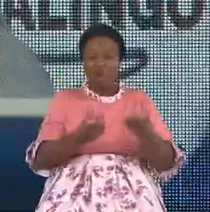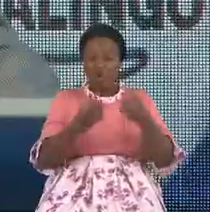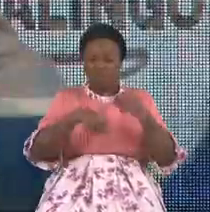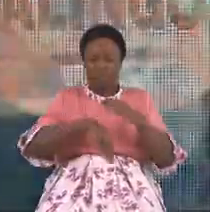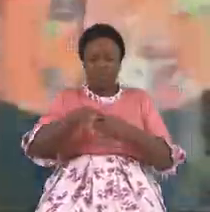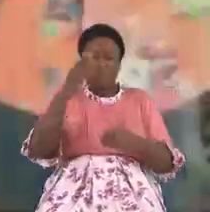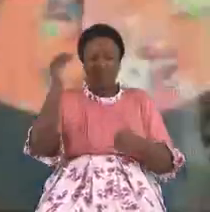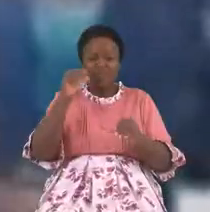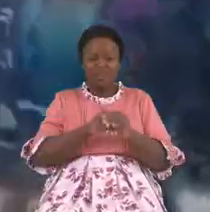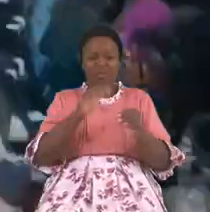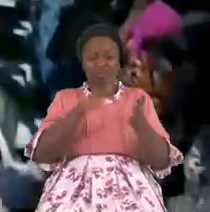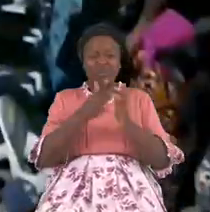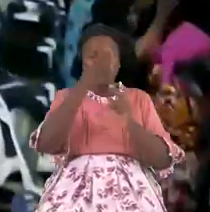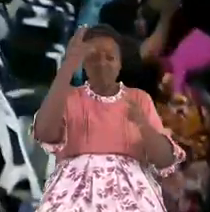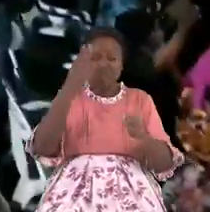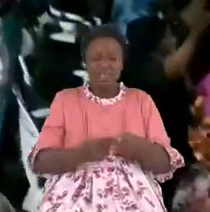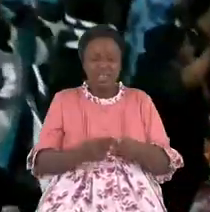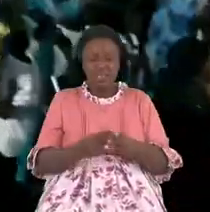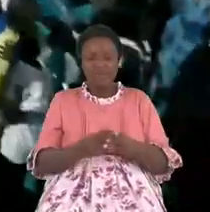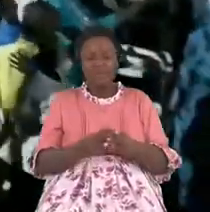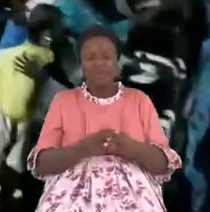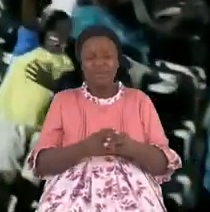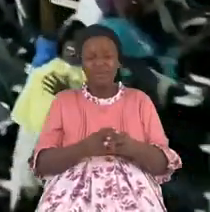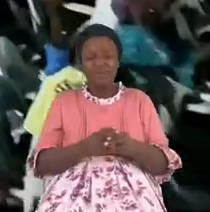in Jesus' name.